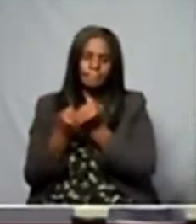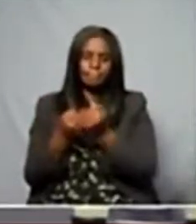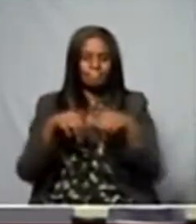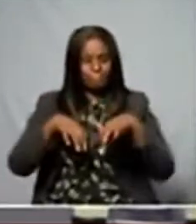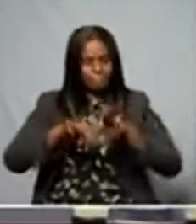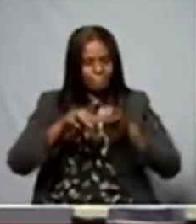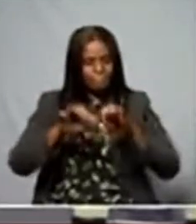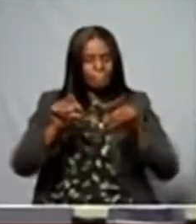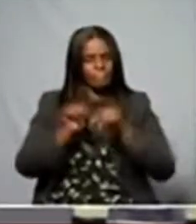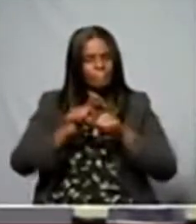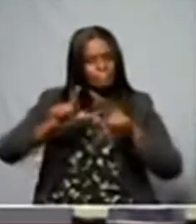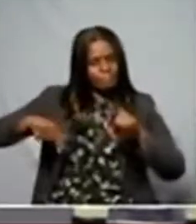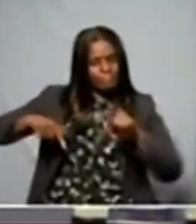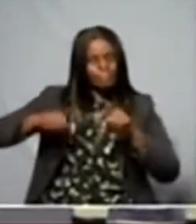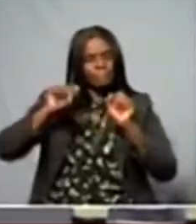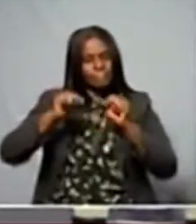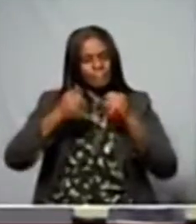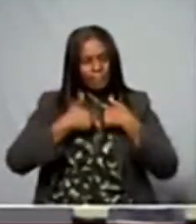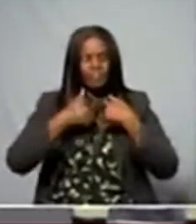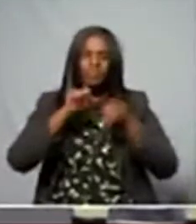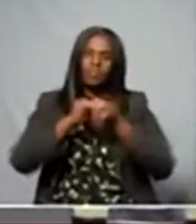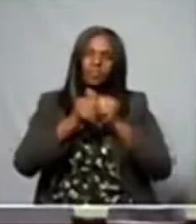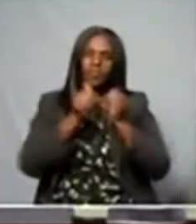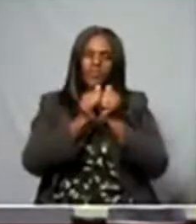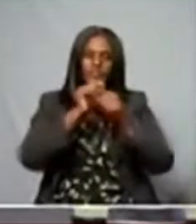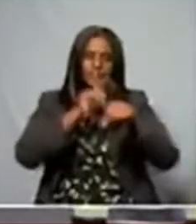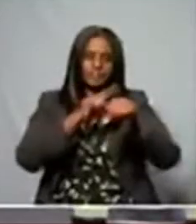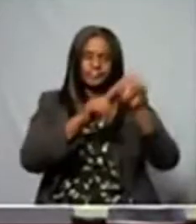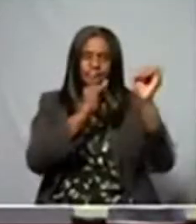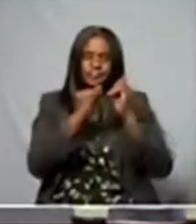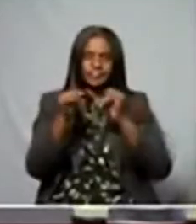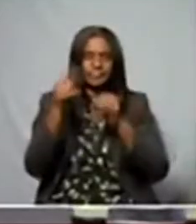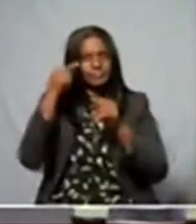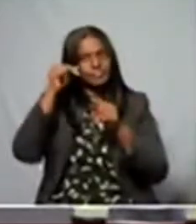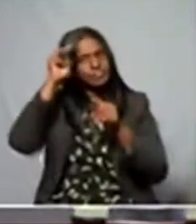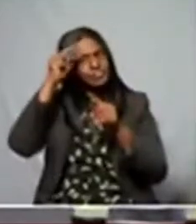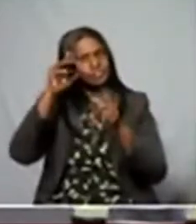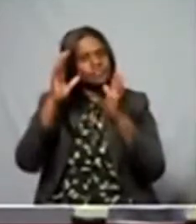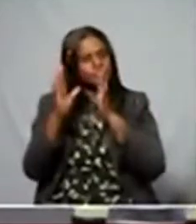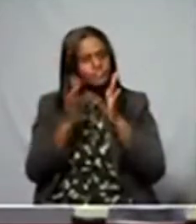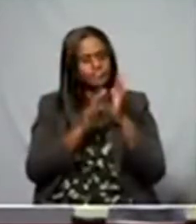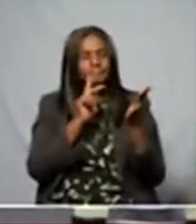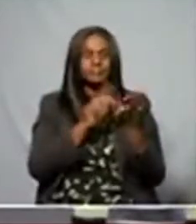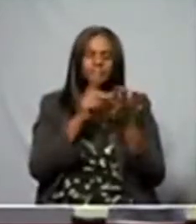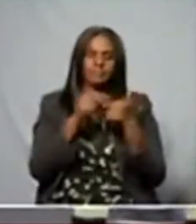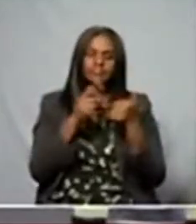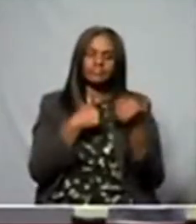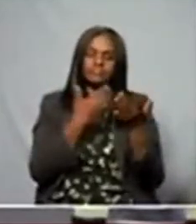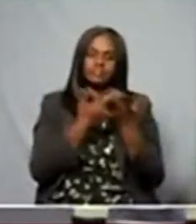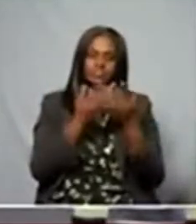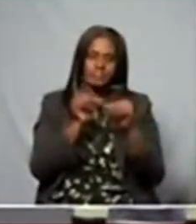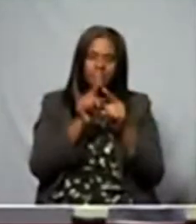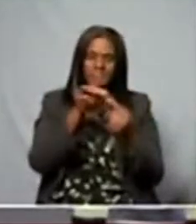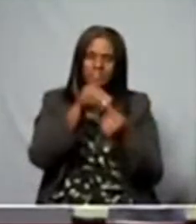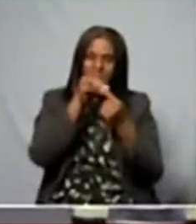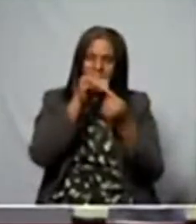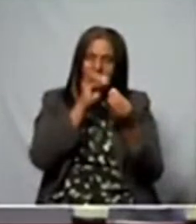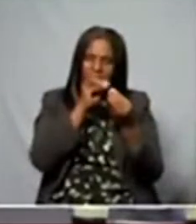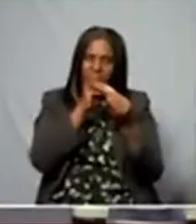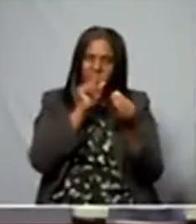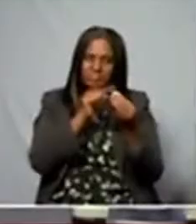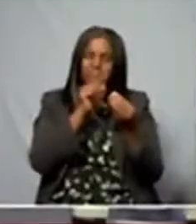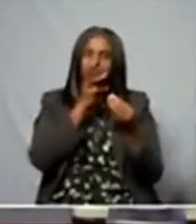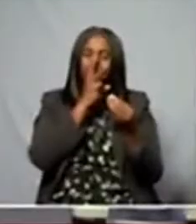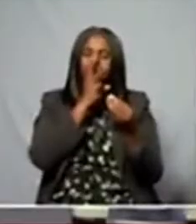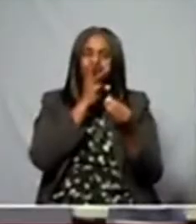Persistent delays could affect the timely implementation of ministerial planned programs, particularly water